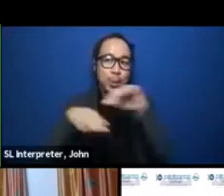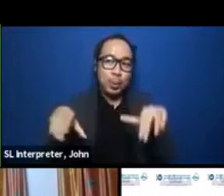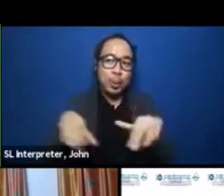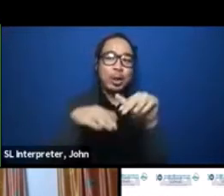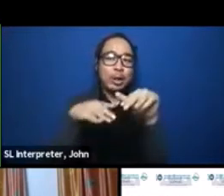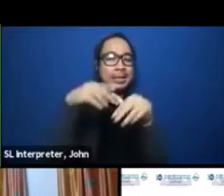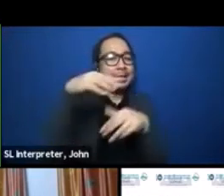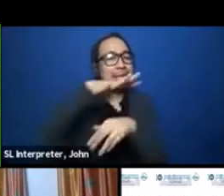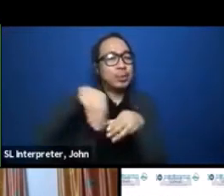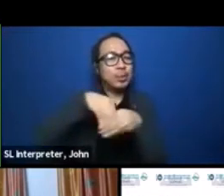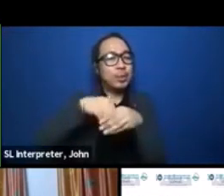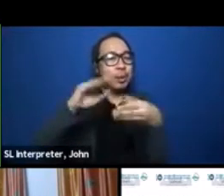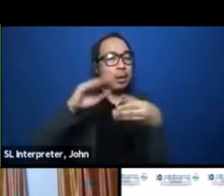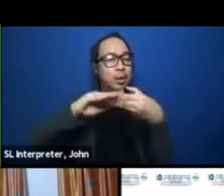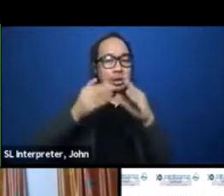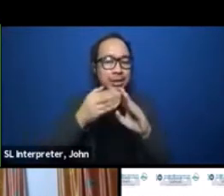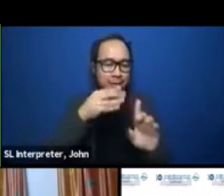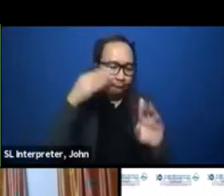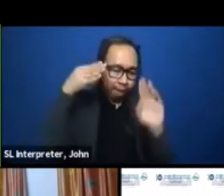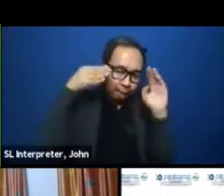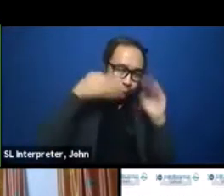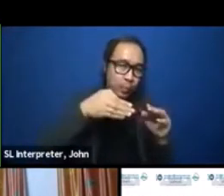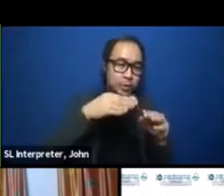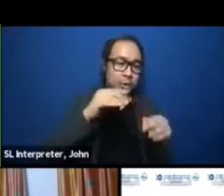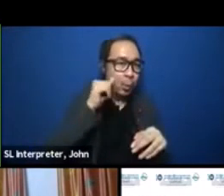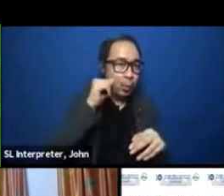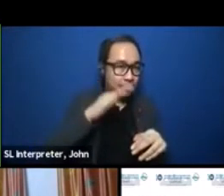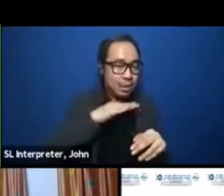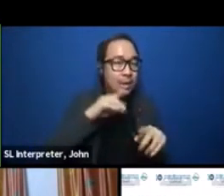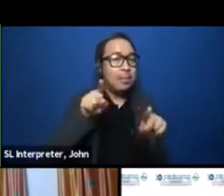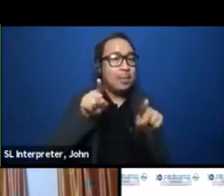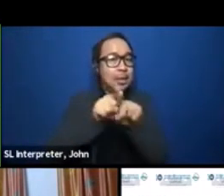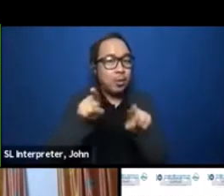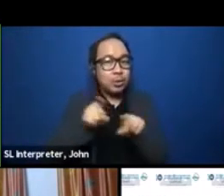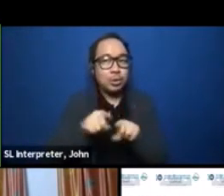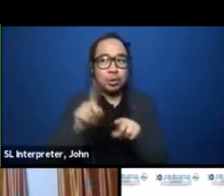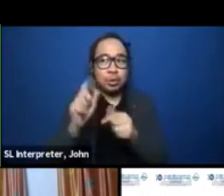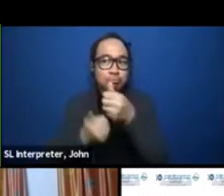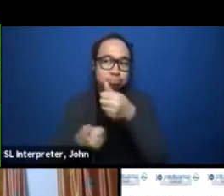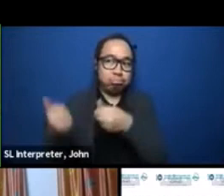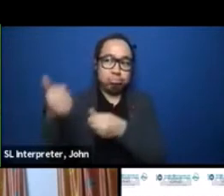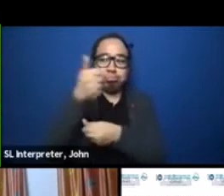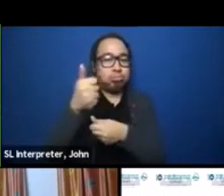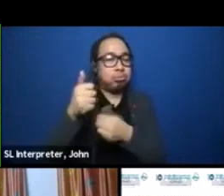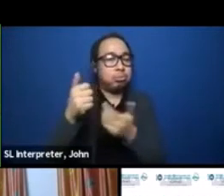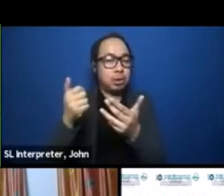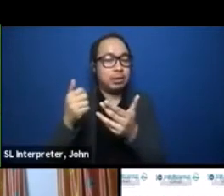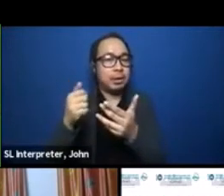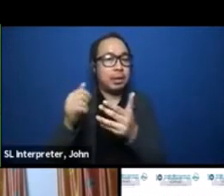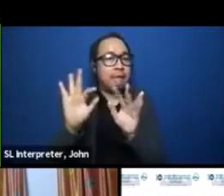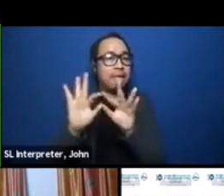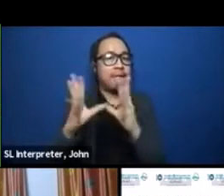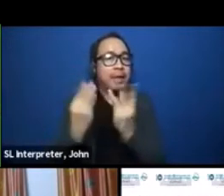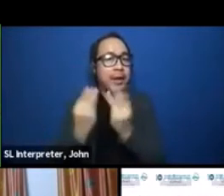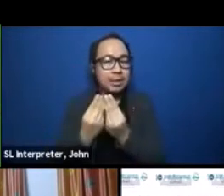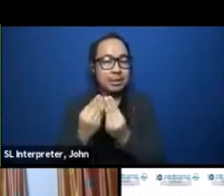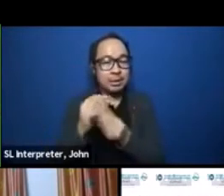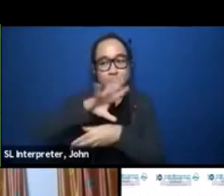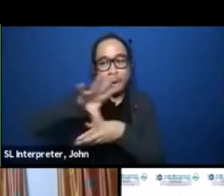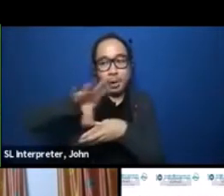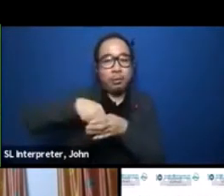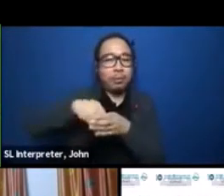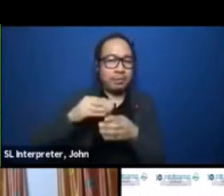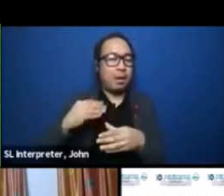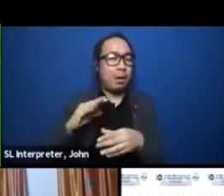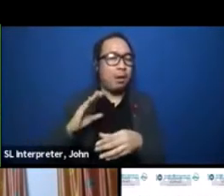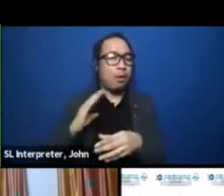which targets not only women, but also the key decision maker in the family. And they also take into account the community members and the